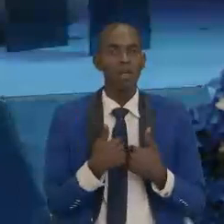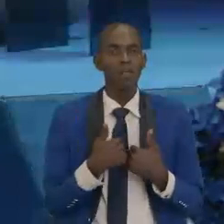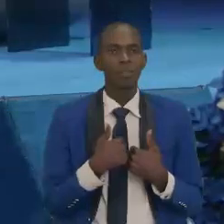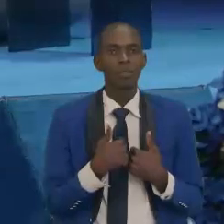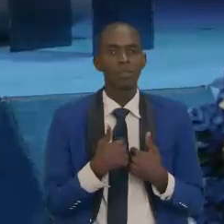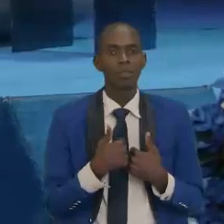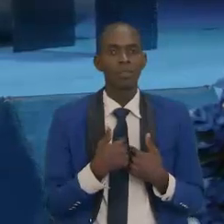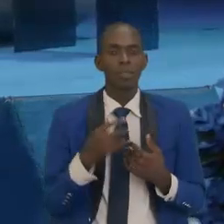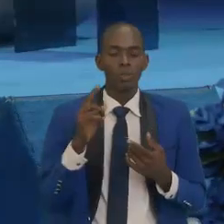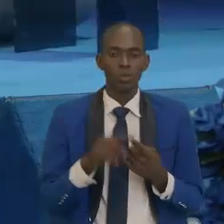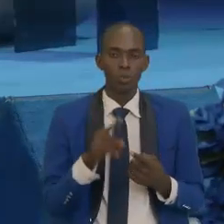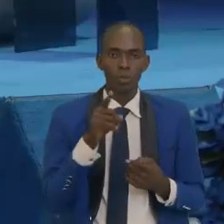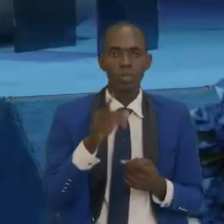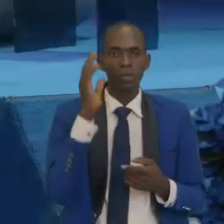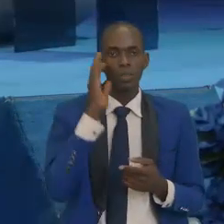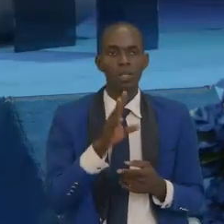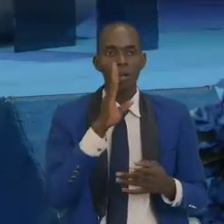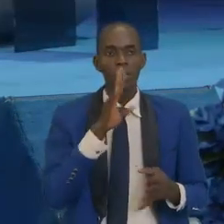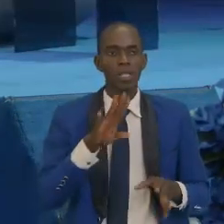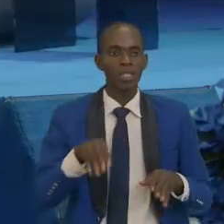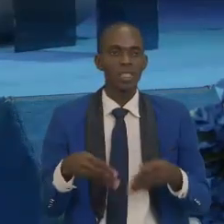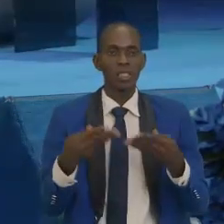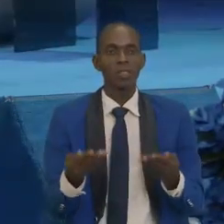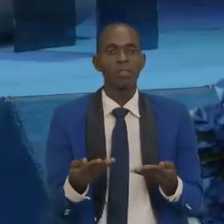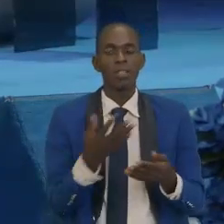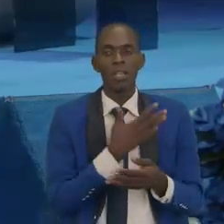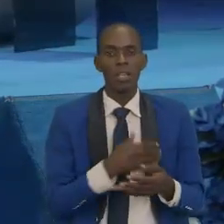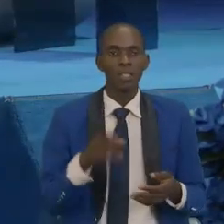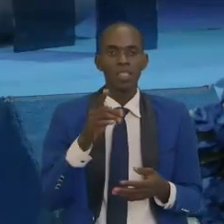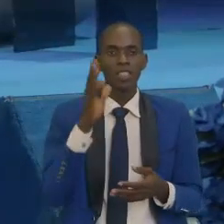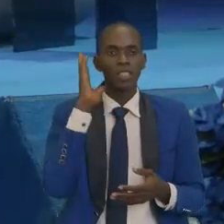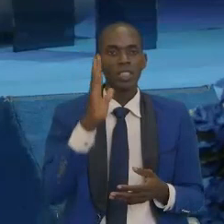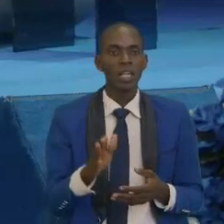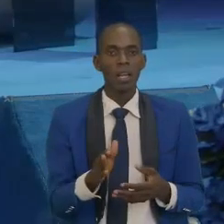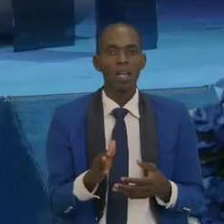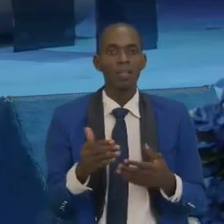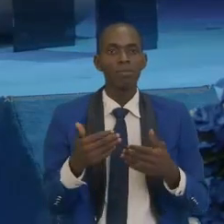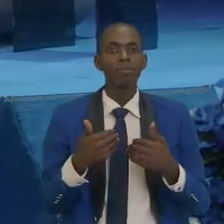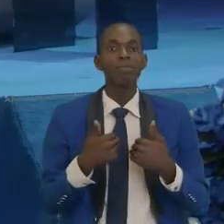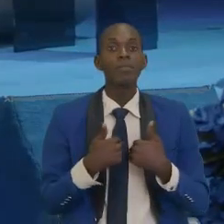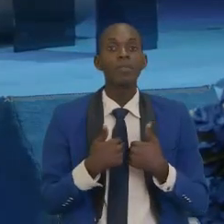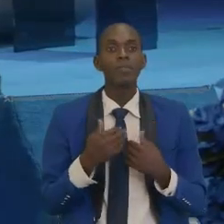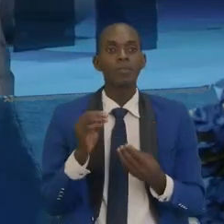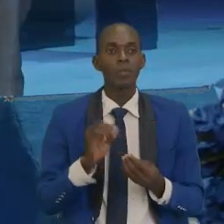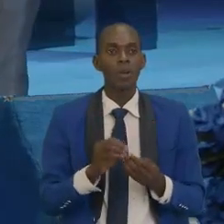to him shall be given, and he shall have more abundance.